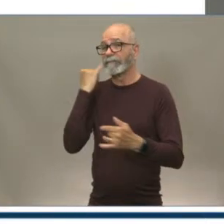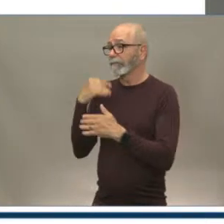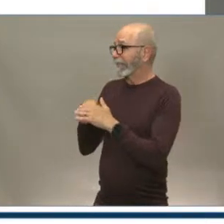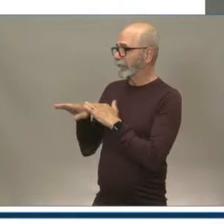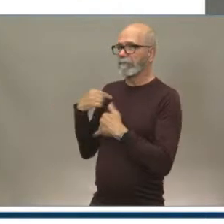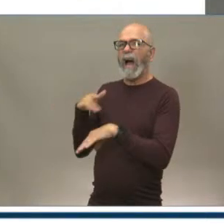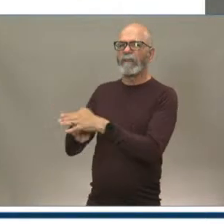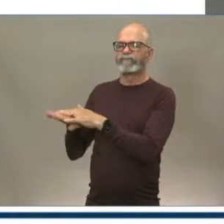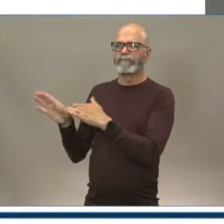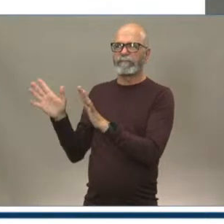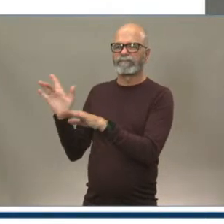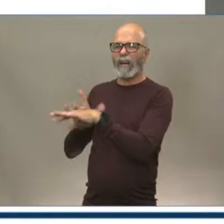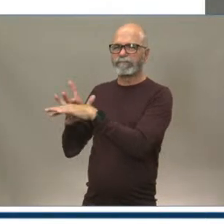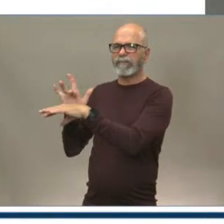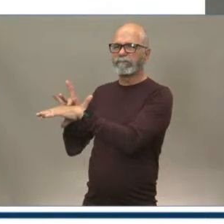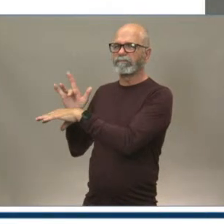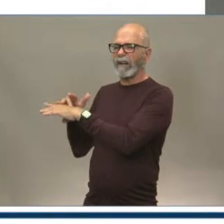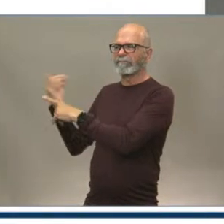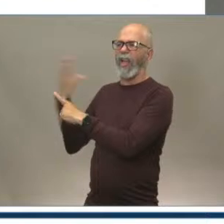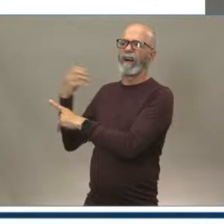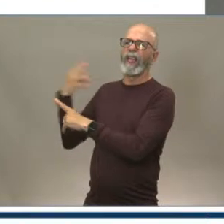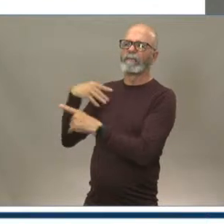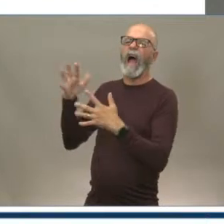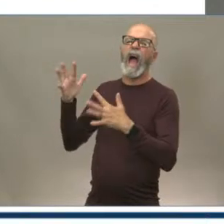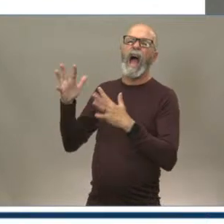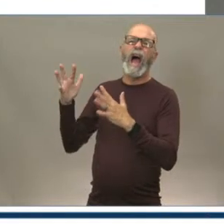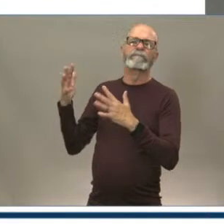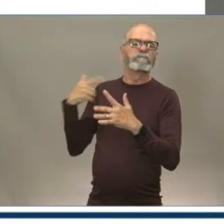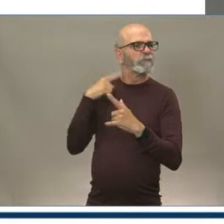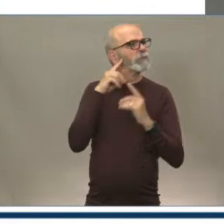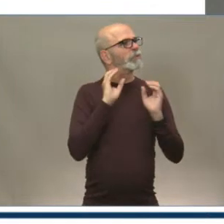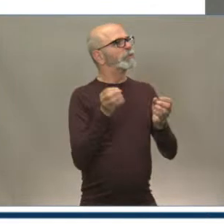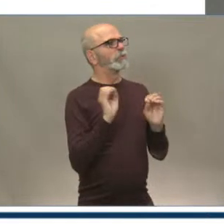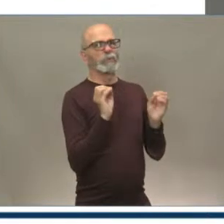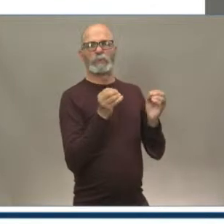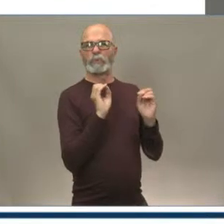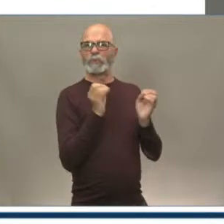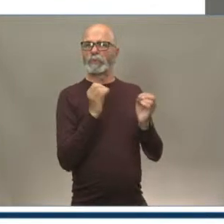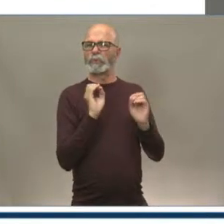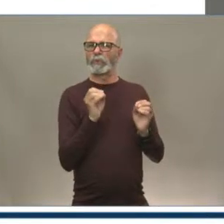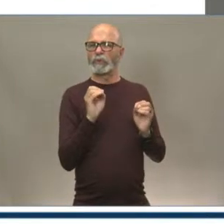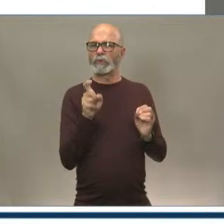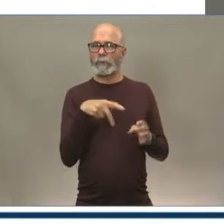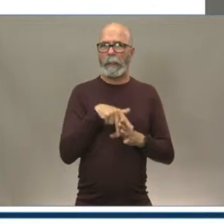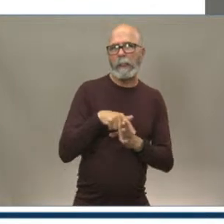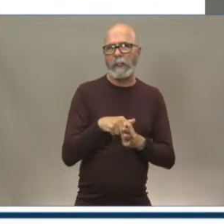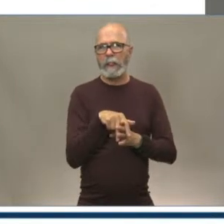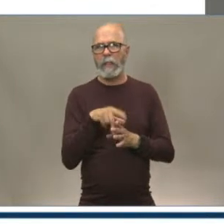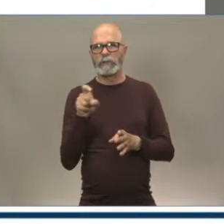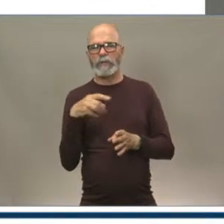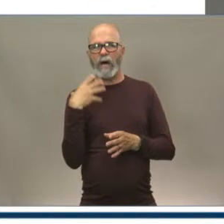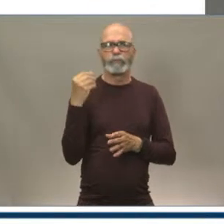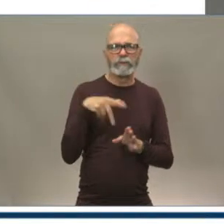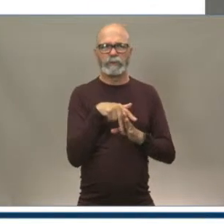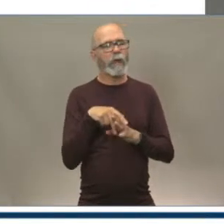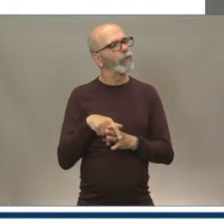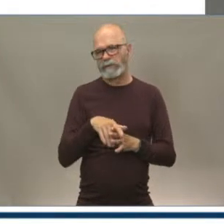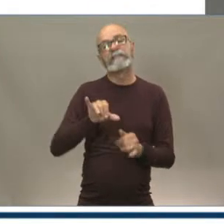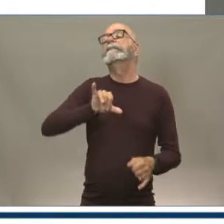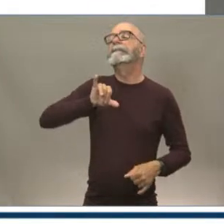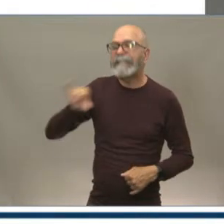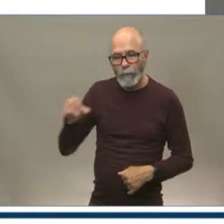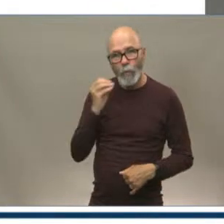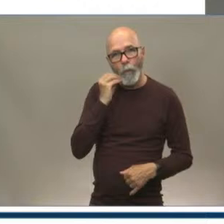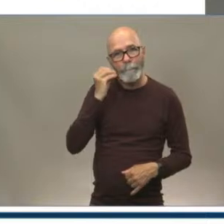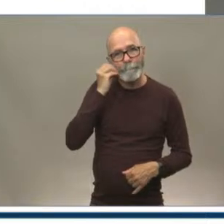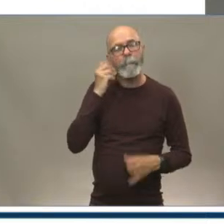of public exposure and you haven't heard from public health, stay home and isolate until you do. I know